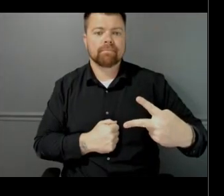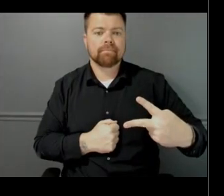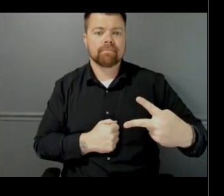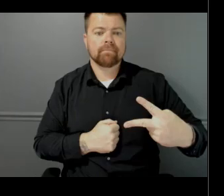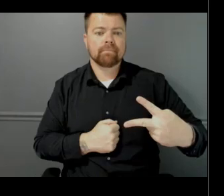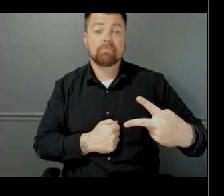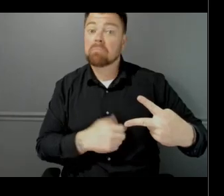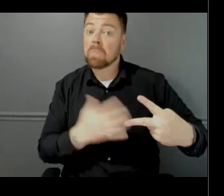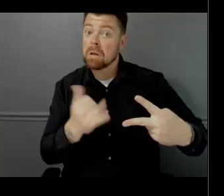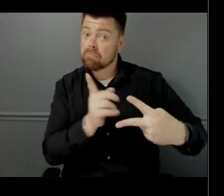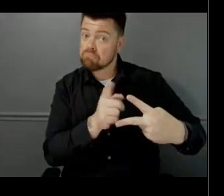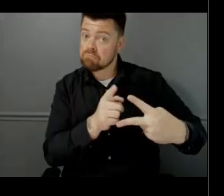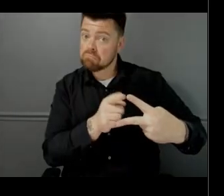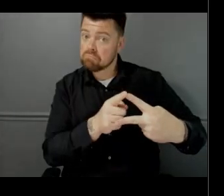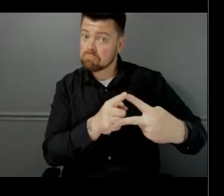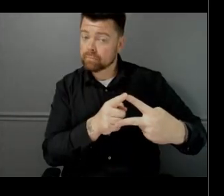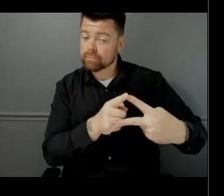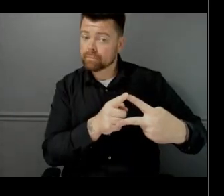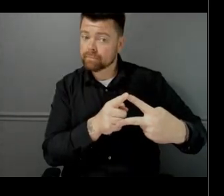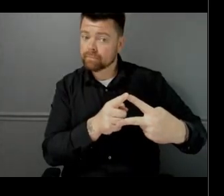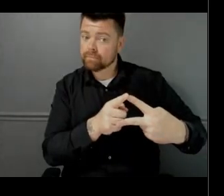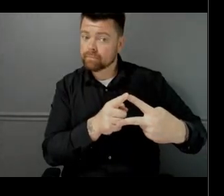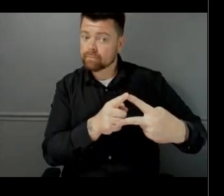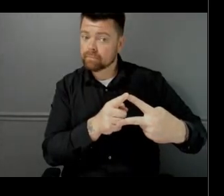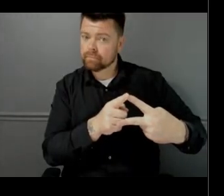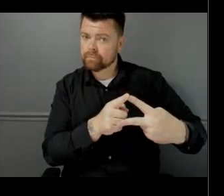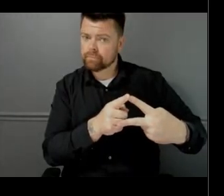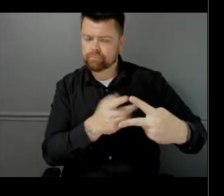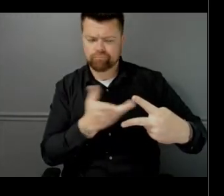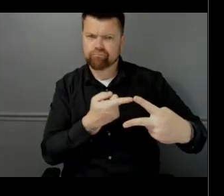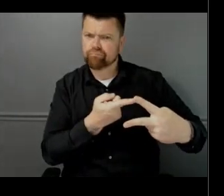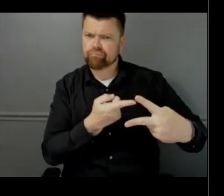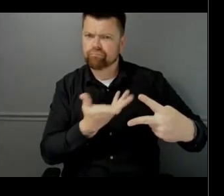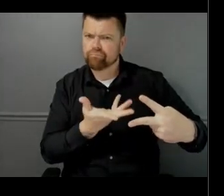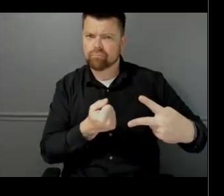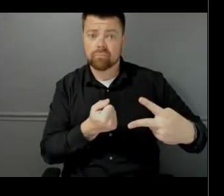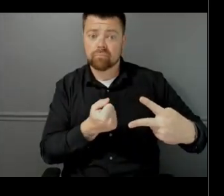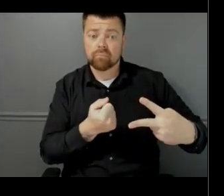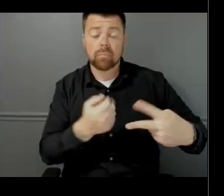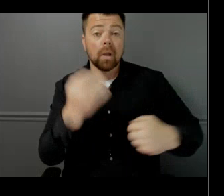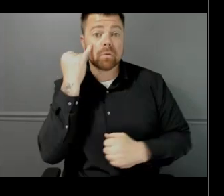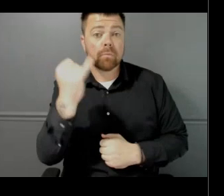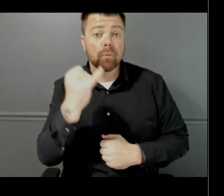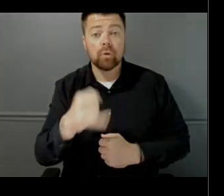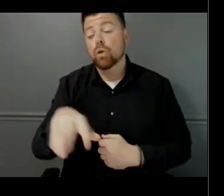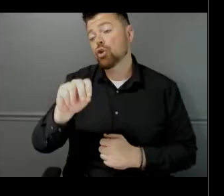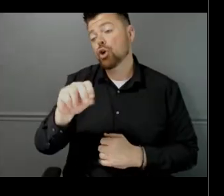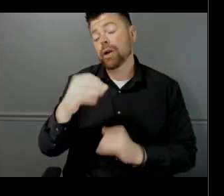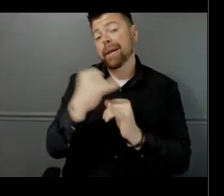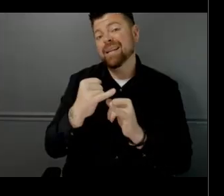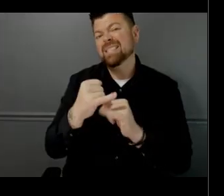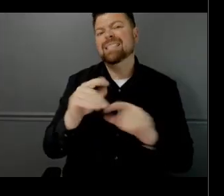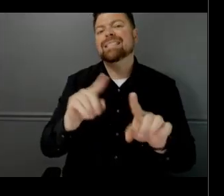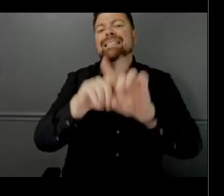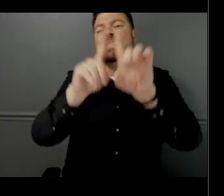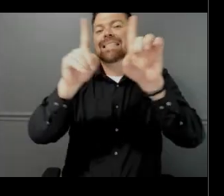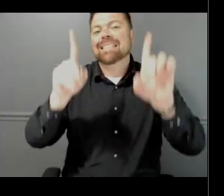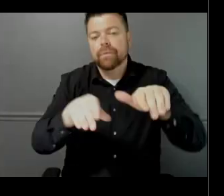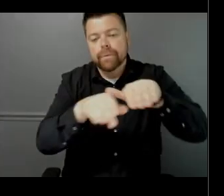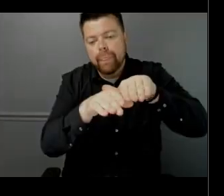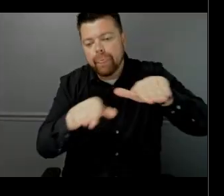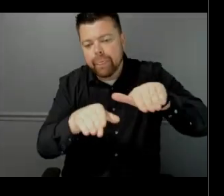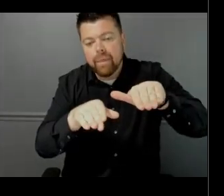Now, the first condition is there is a 30-inch difference in